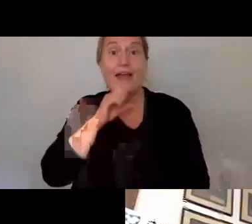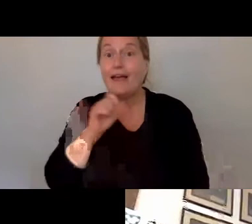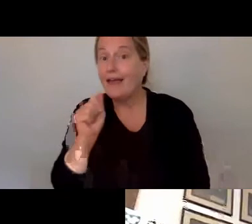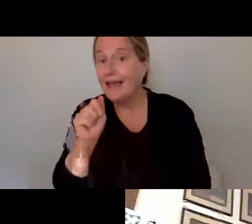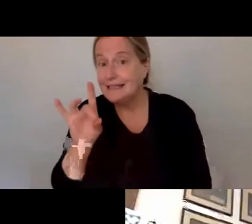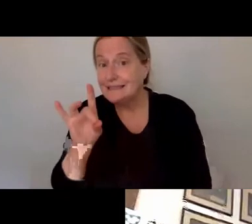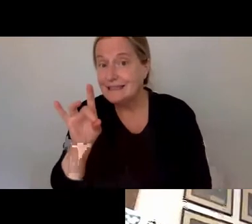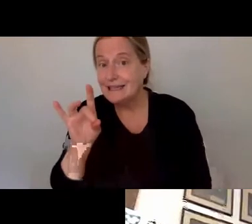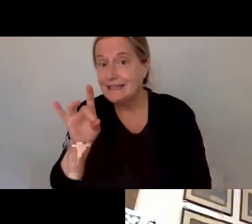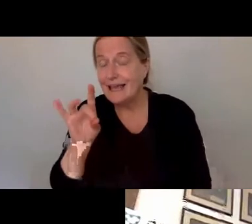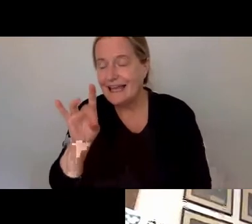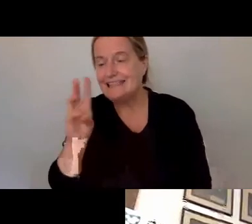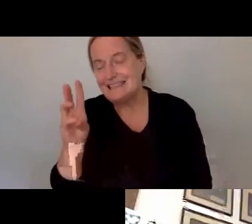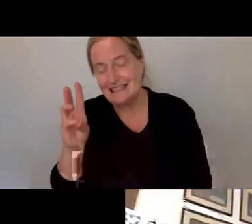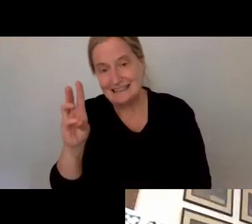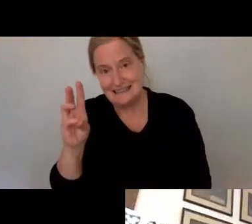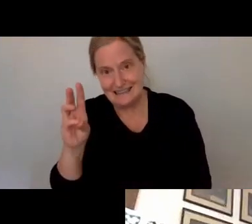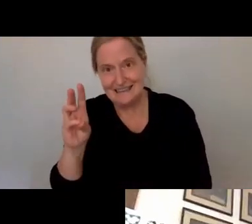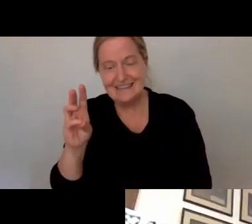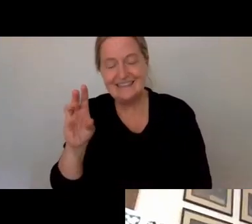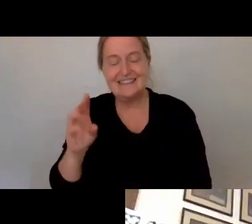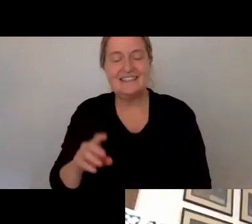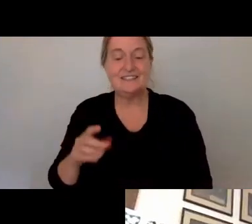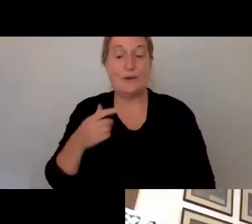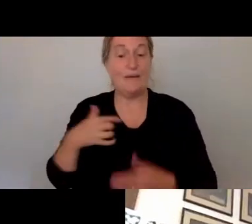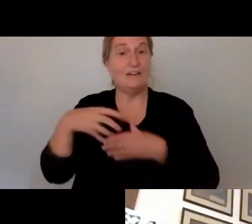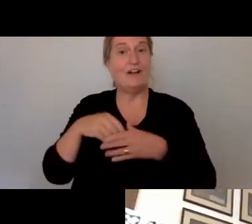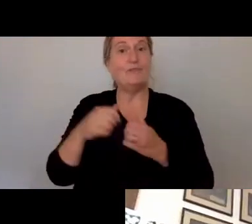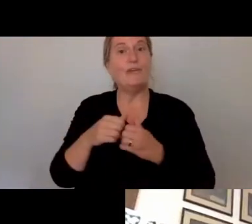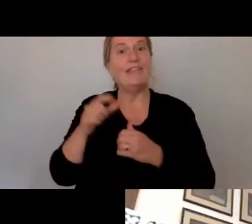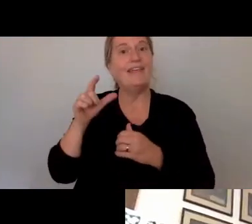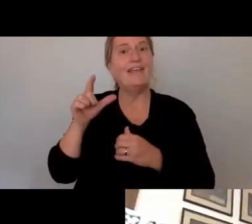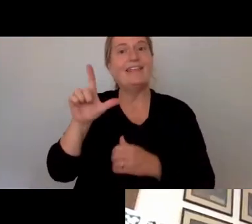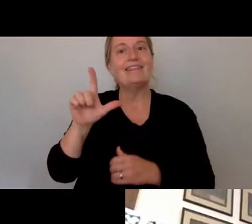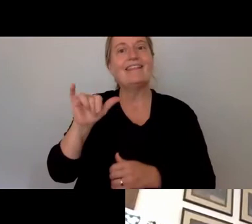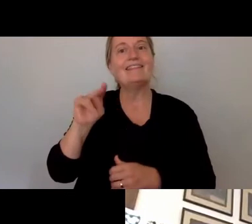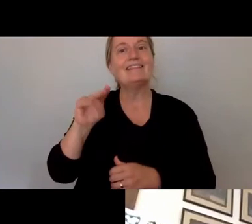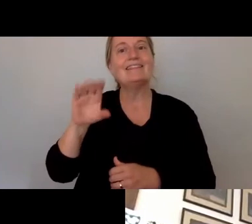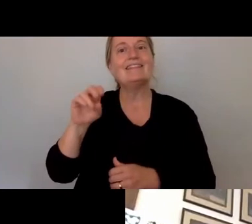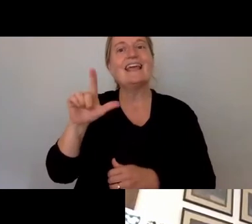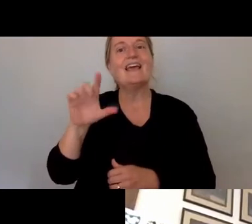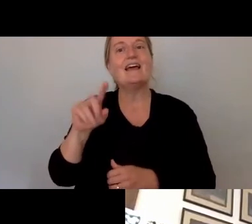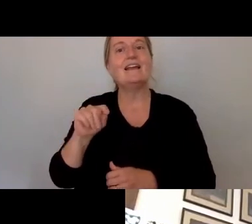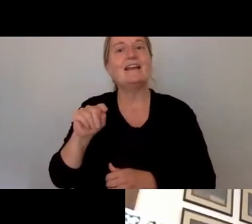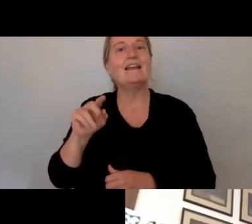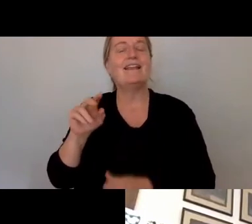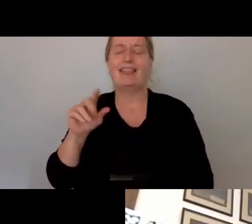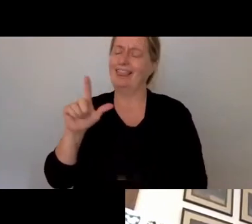I've gotten involved with the Lincoln Project. And so one of my jobs, besides being critical of President Trump,